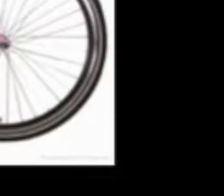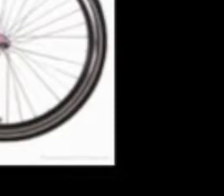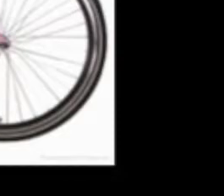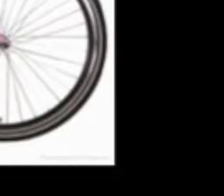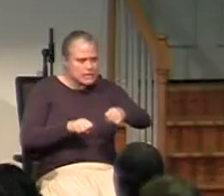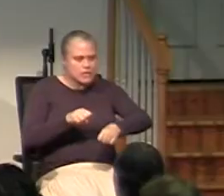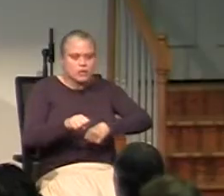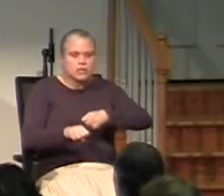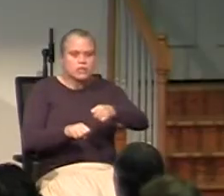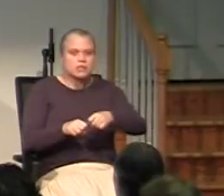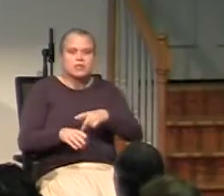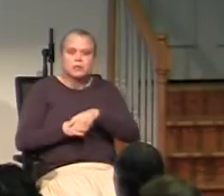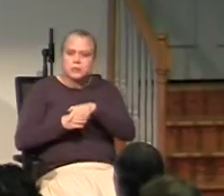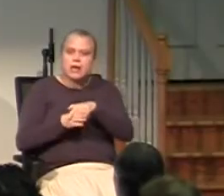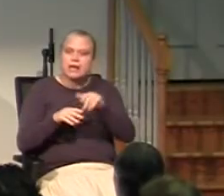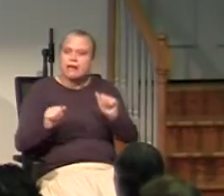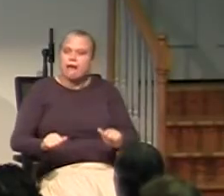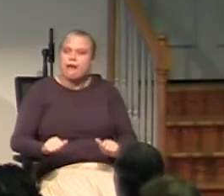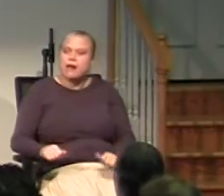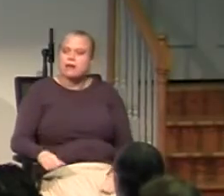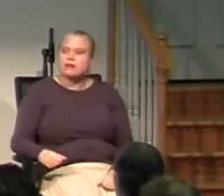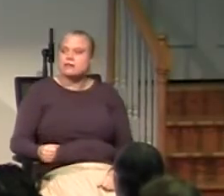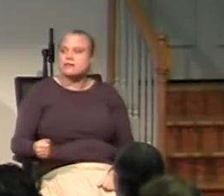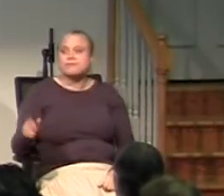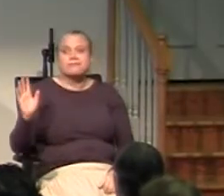Got a few hands.